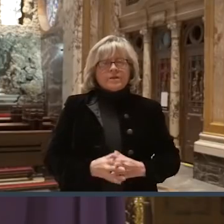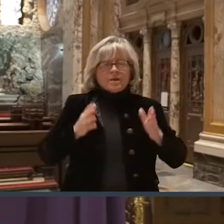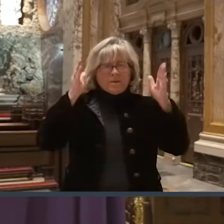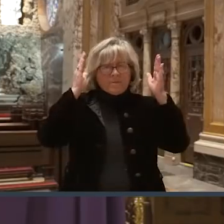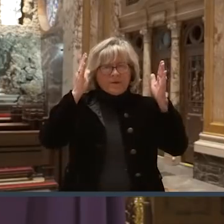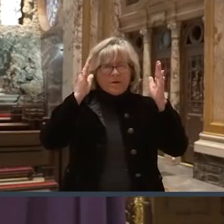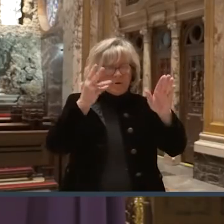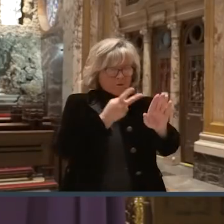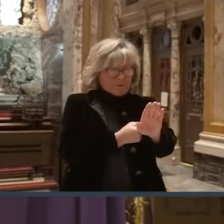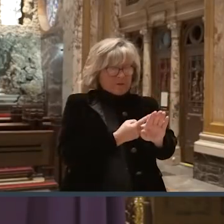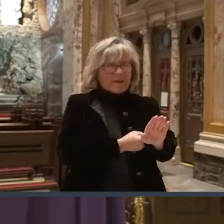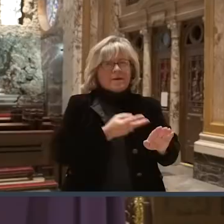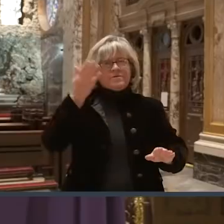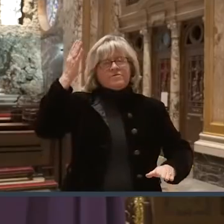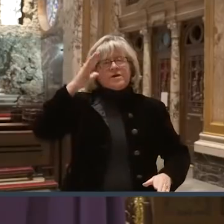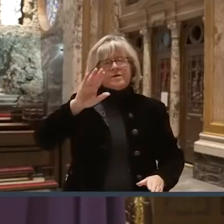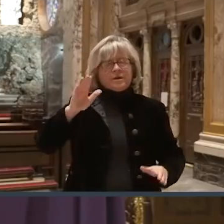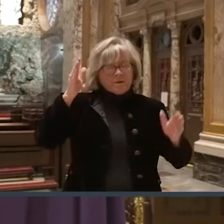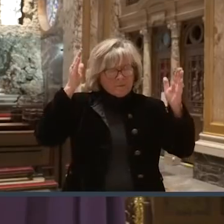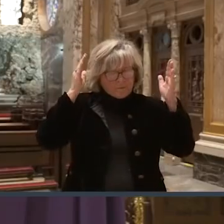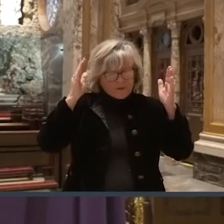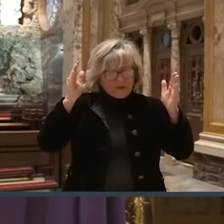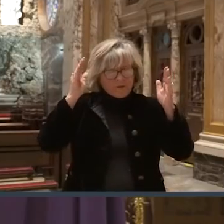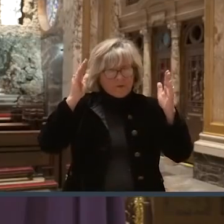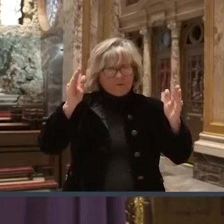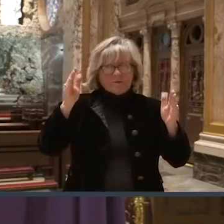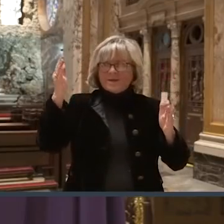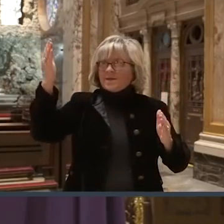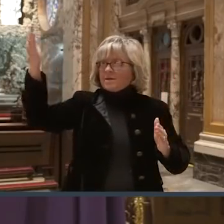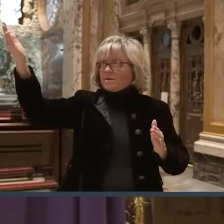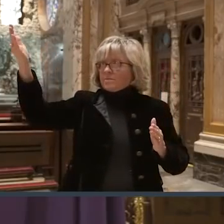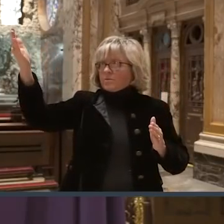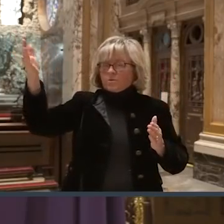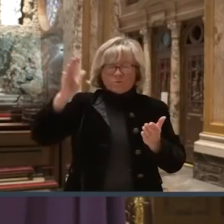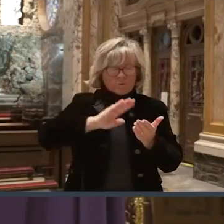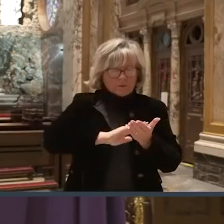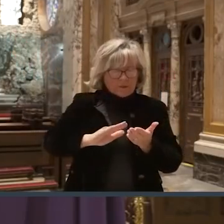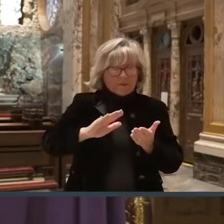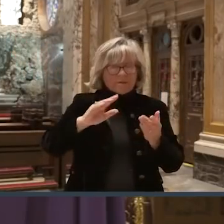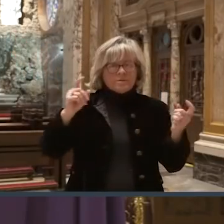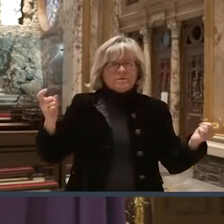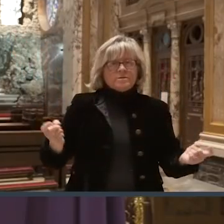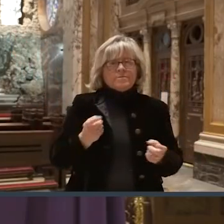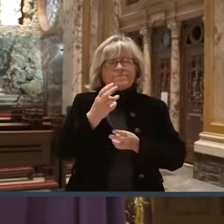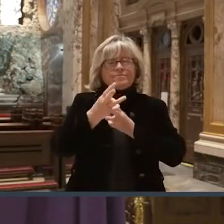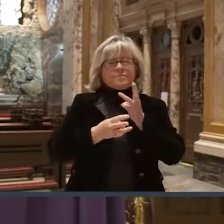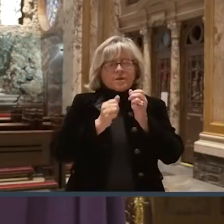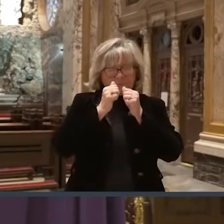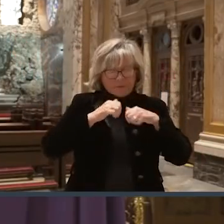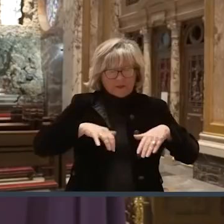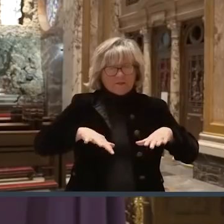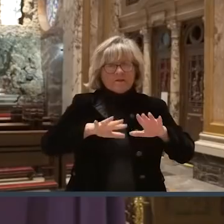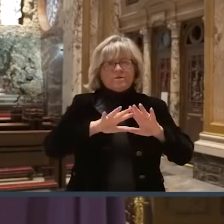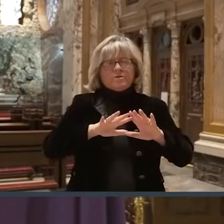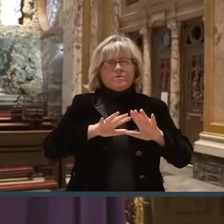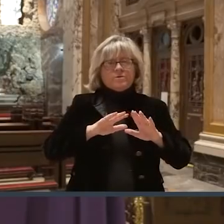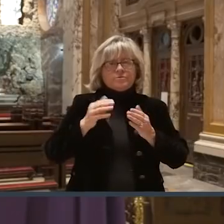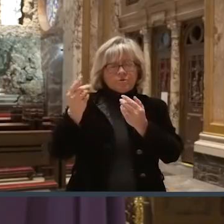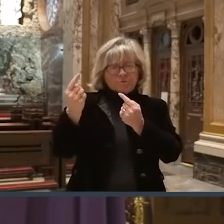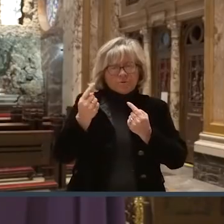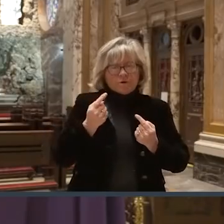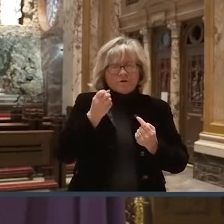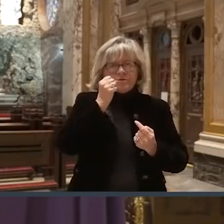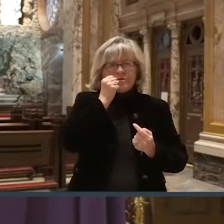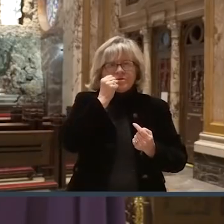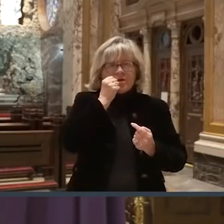Behold the Lamb of God. Behold him who takes away the sins of the world. Blessed are those called to the supper of the